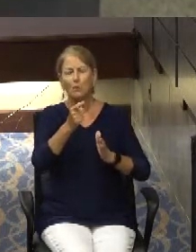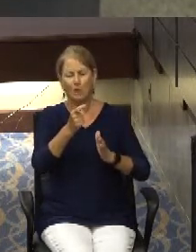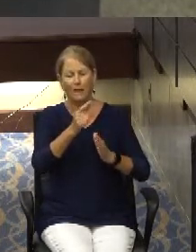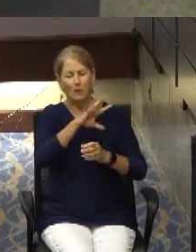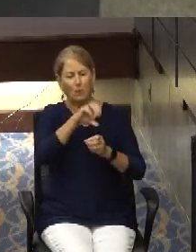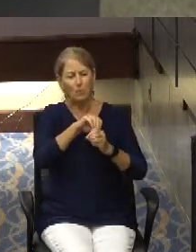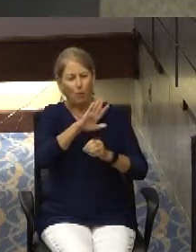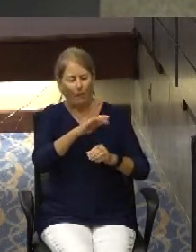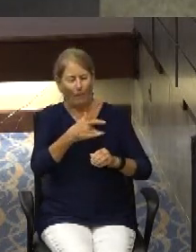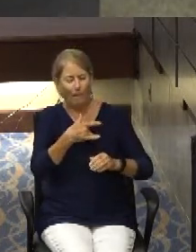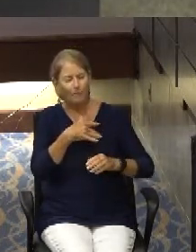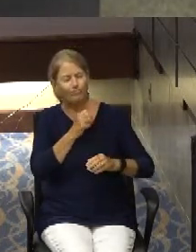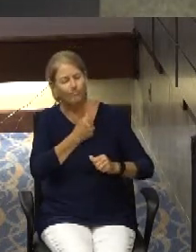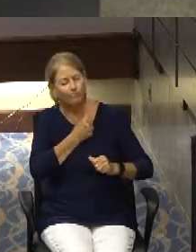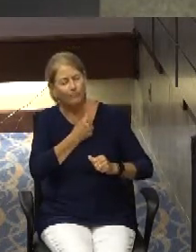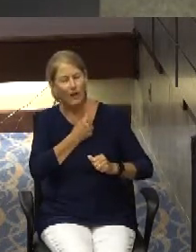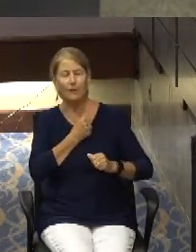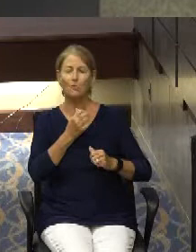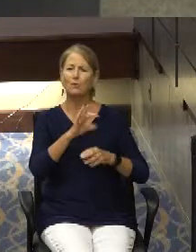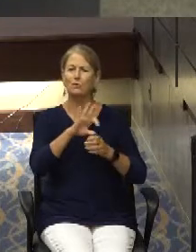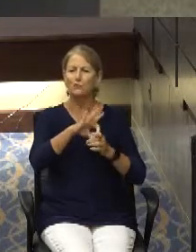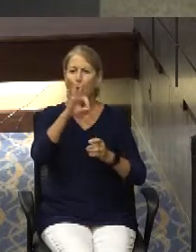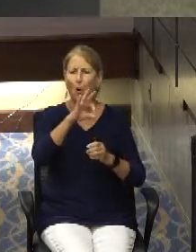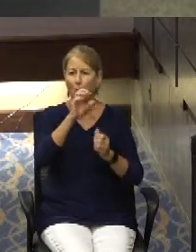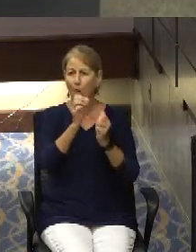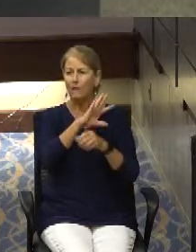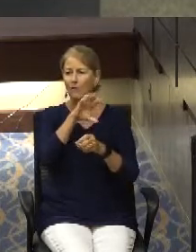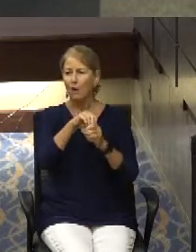soul into this work. It is so